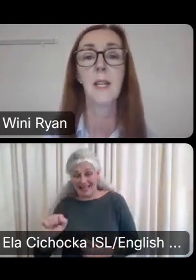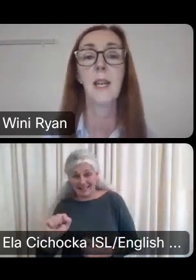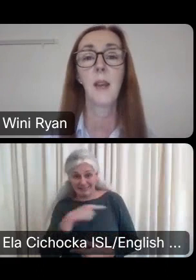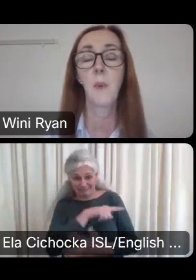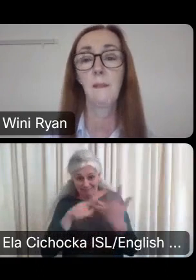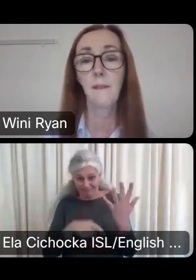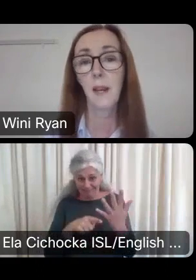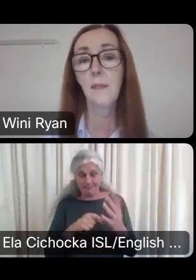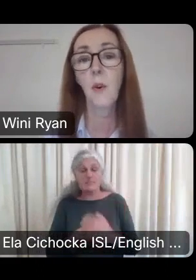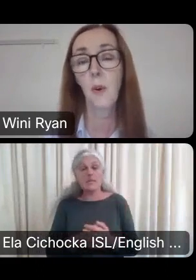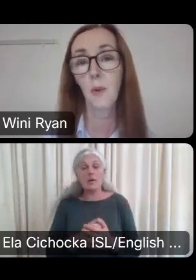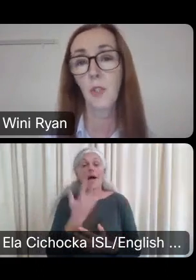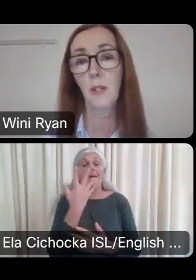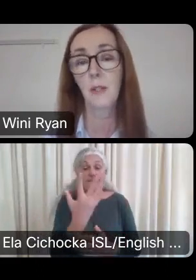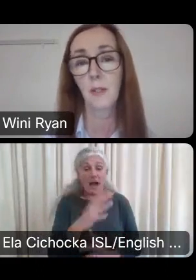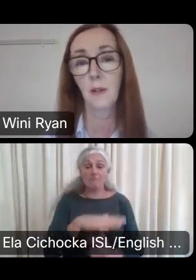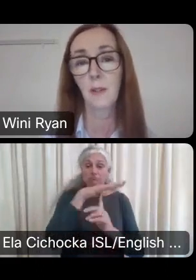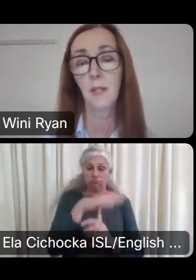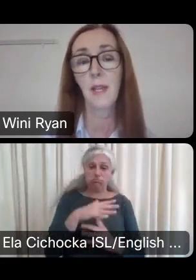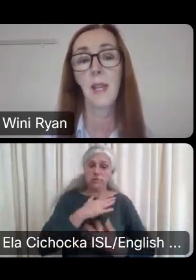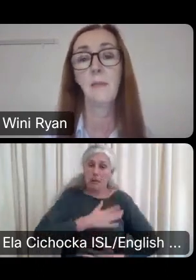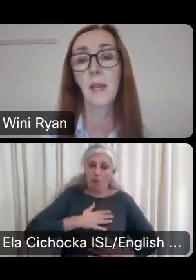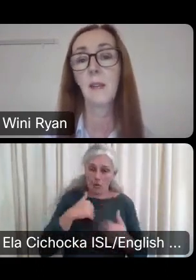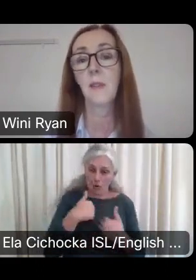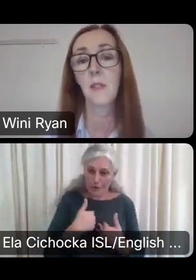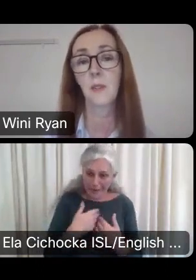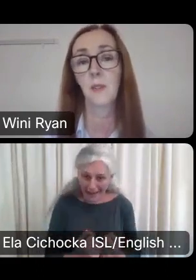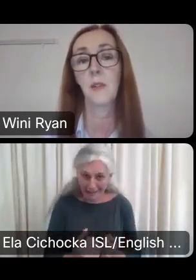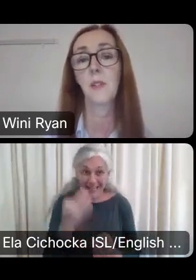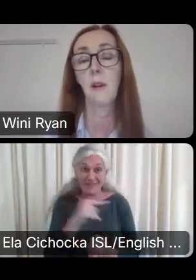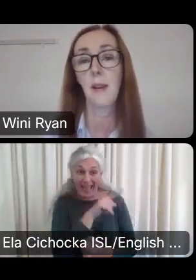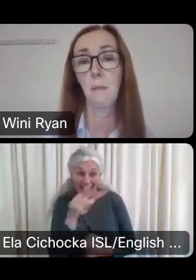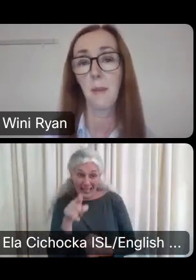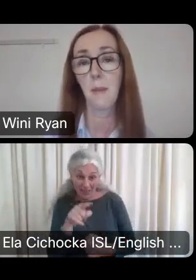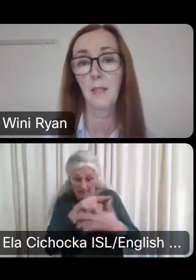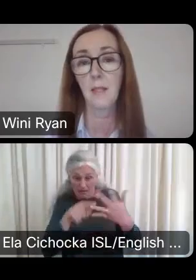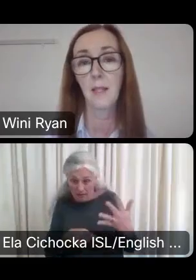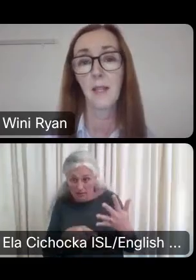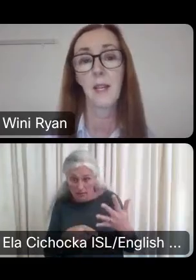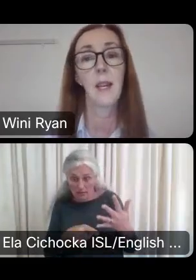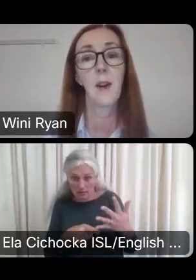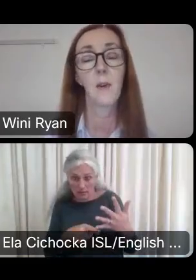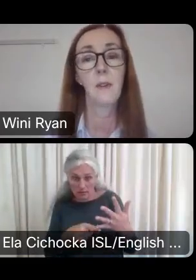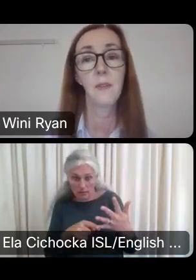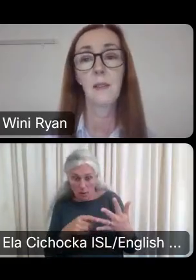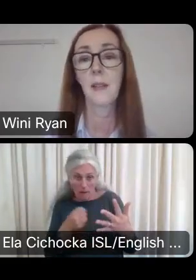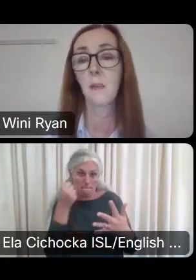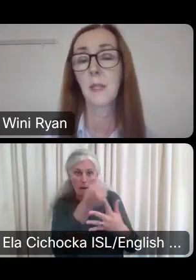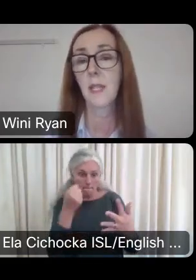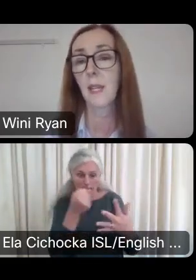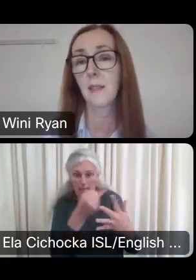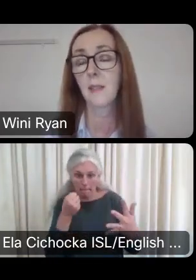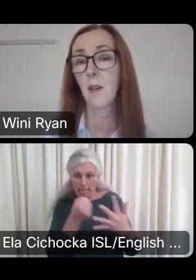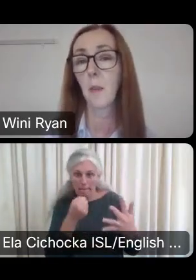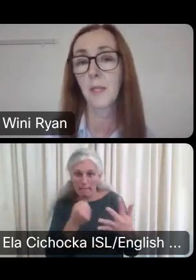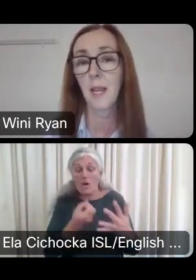that. We have 5 core emotional concerns. If any of these concerns are impacted, or if you feel that